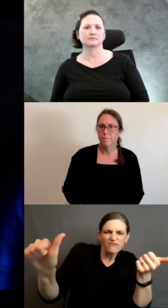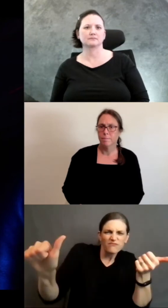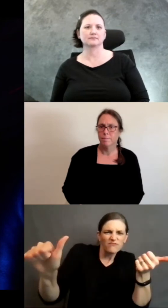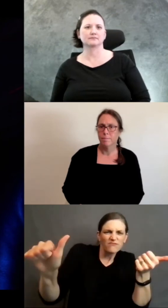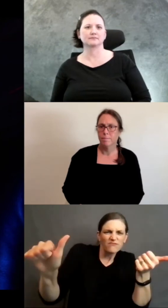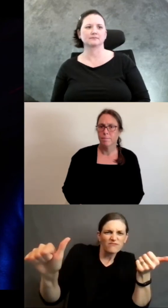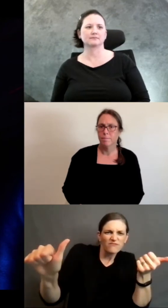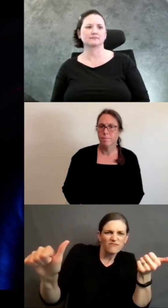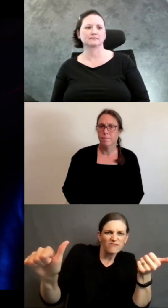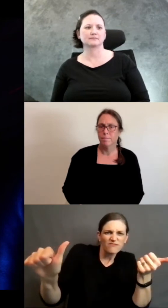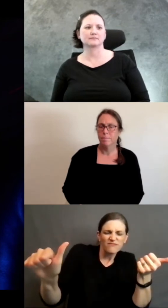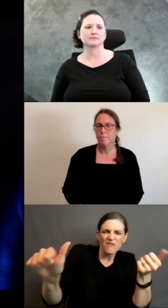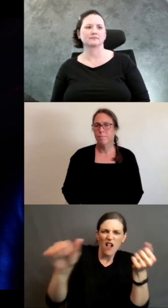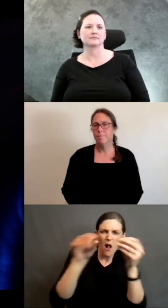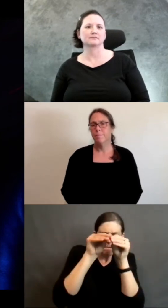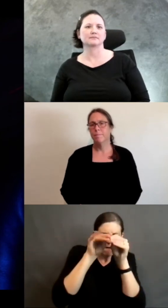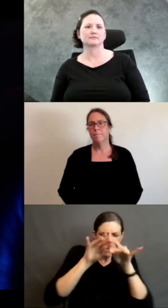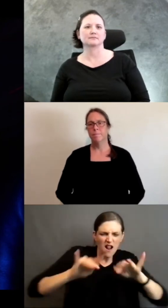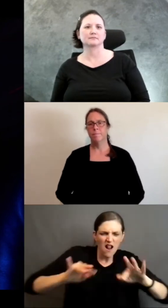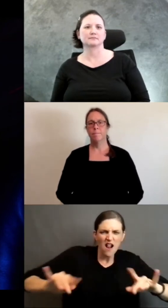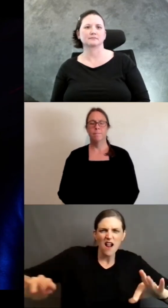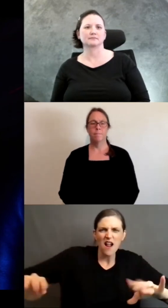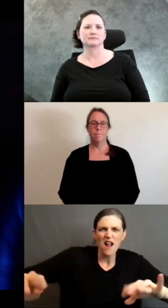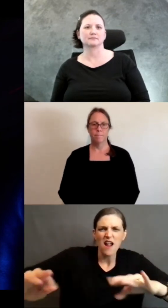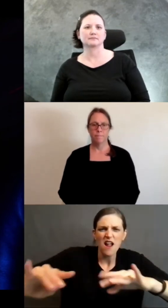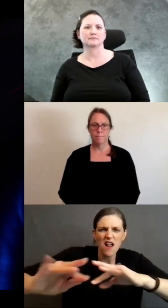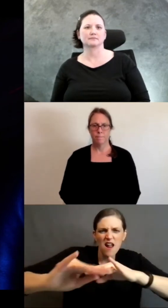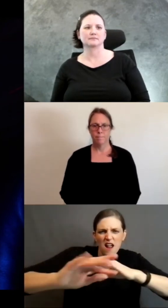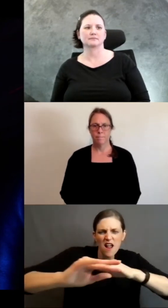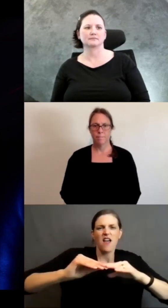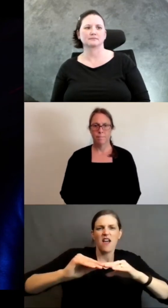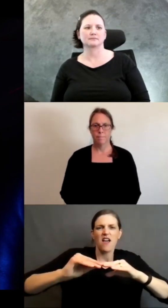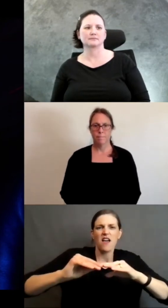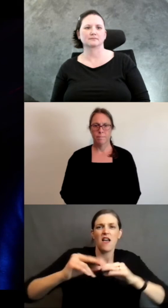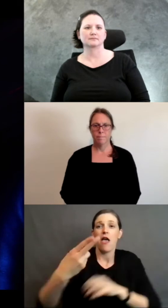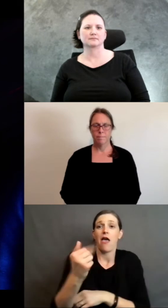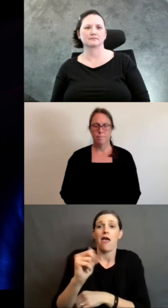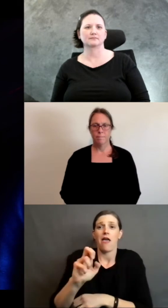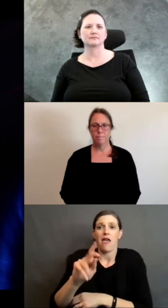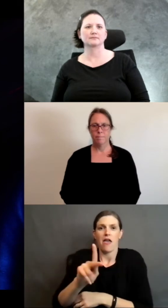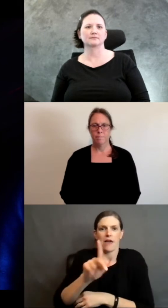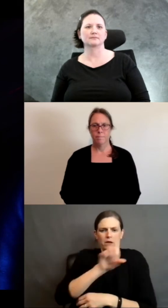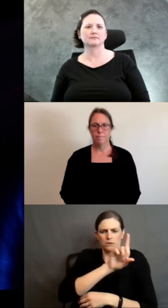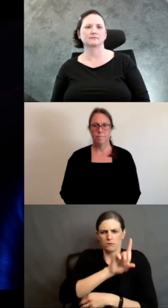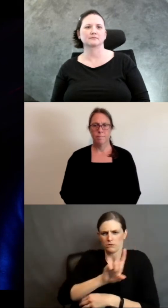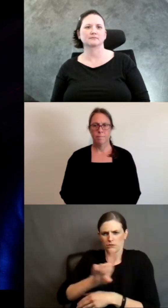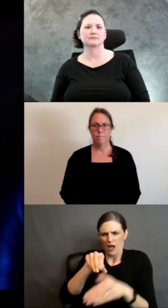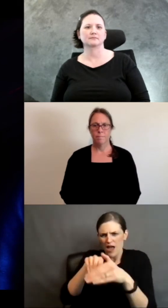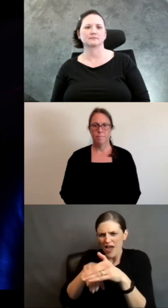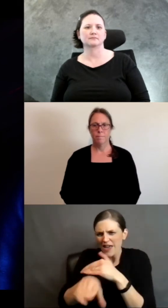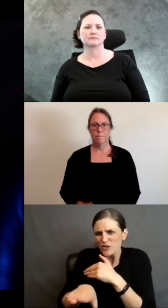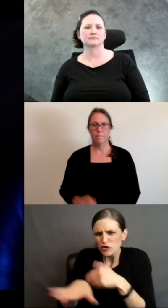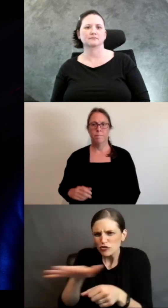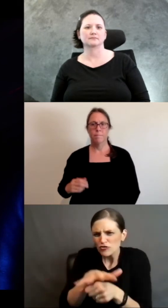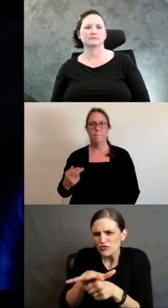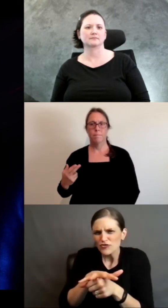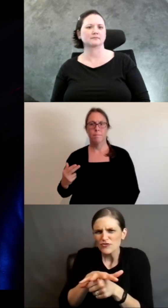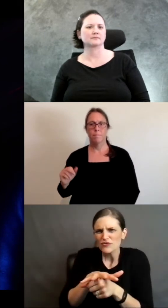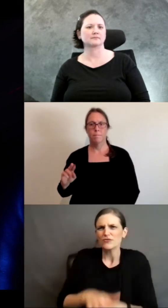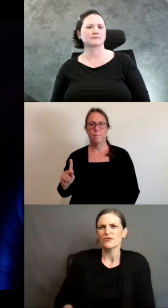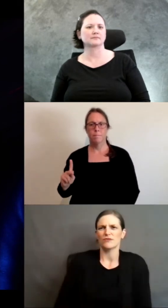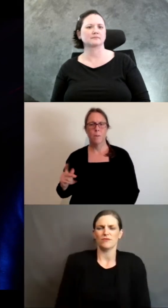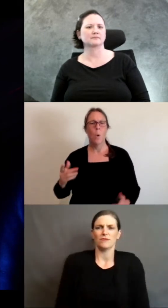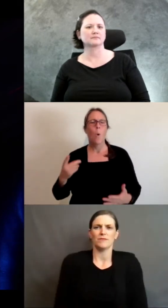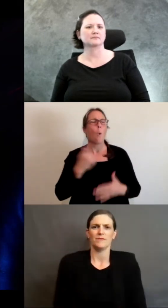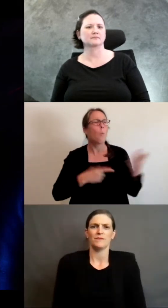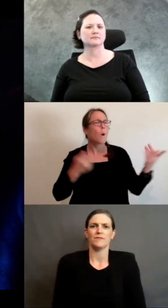The relay shatters into pieces. Hank walks into the karaoke lounge. What the heck is going on in here?